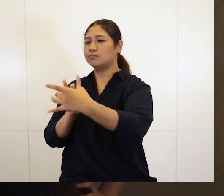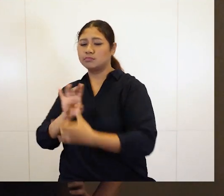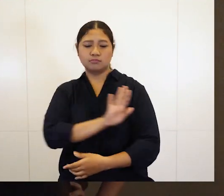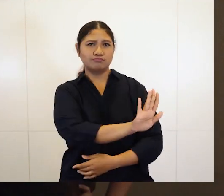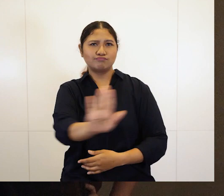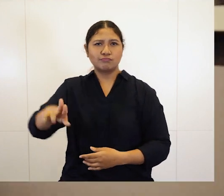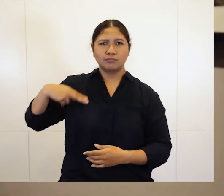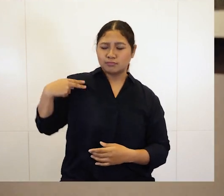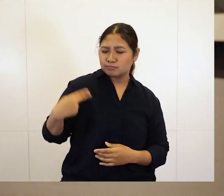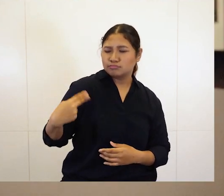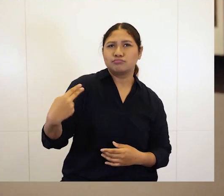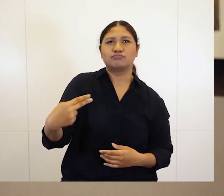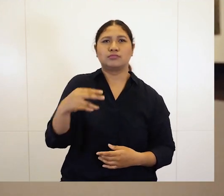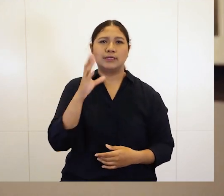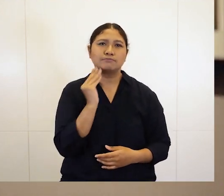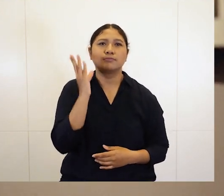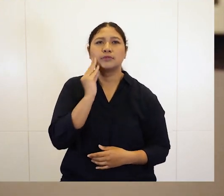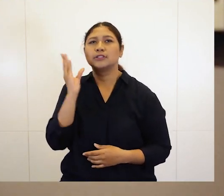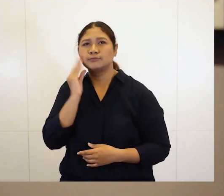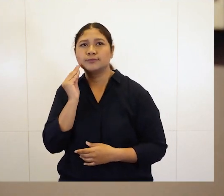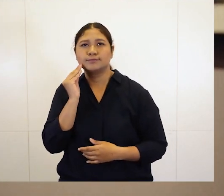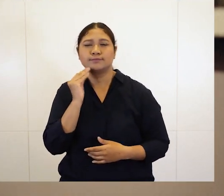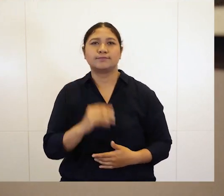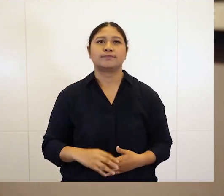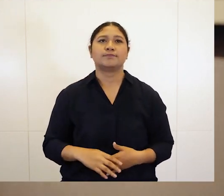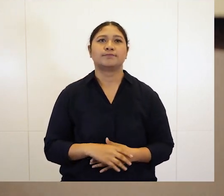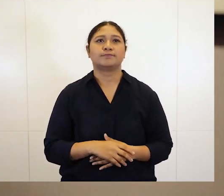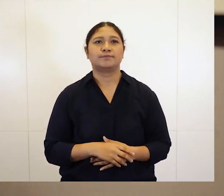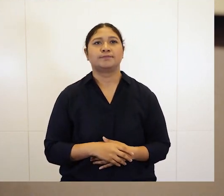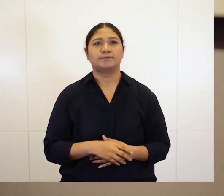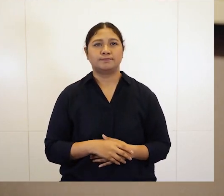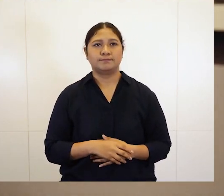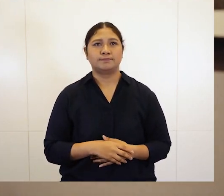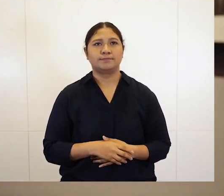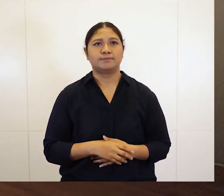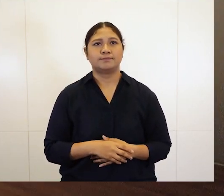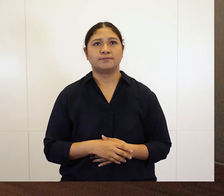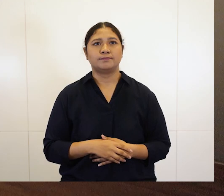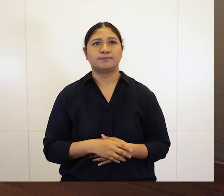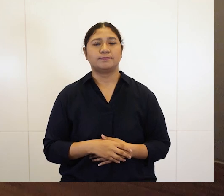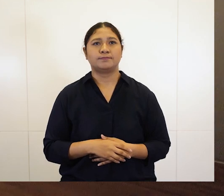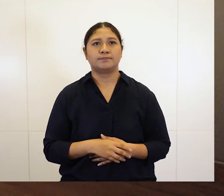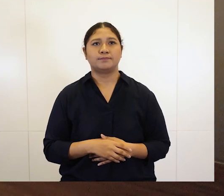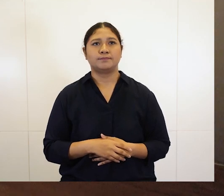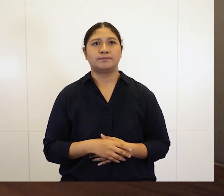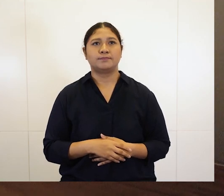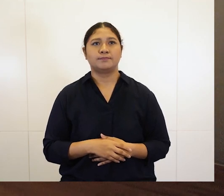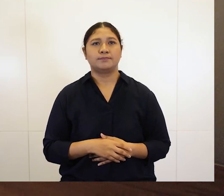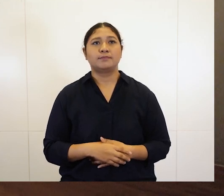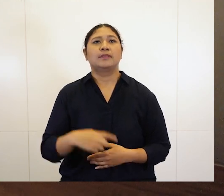appreciate the works, they can also make reference to their own history and experiences through watching someone else assessing